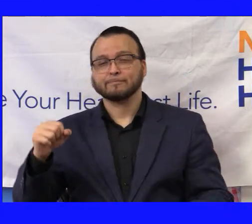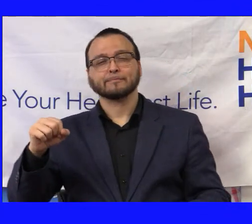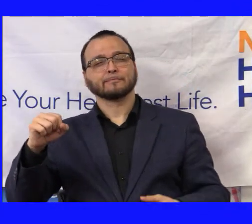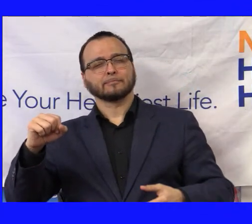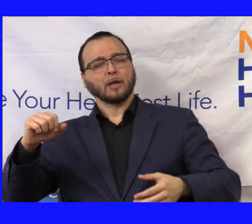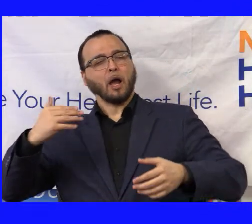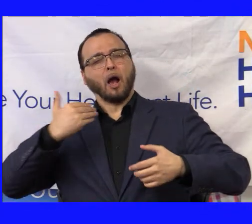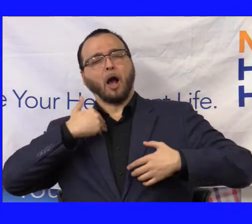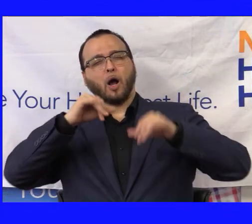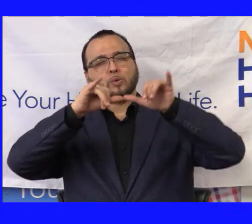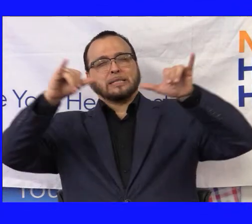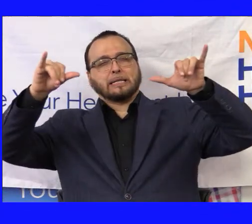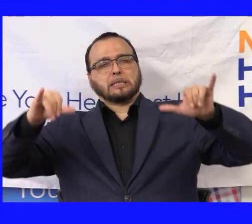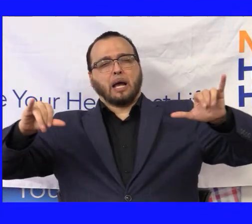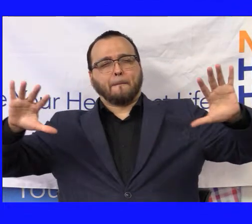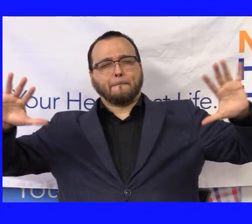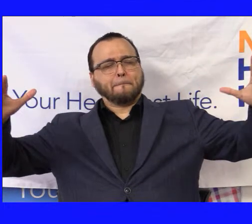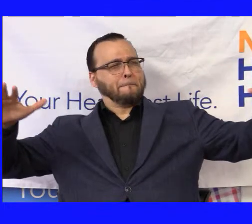whole system span. Yeah.